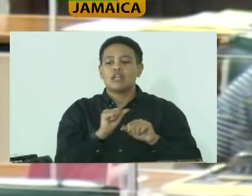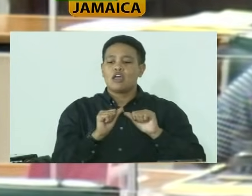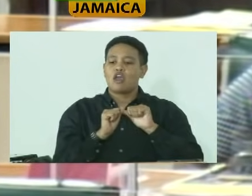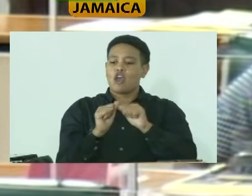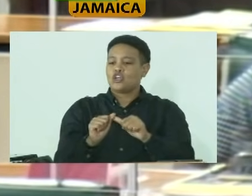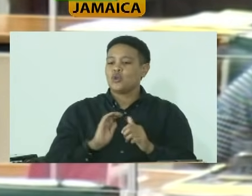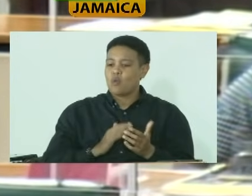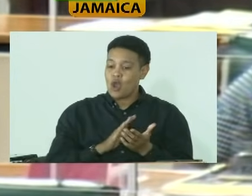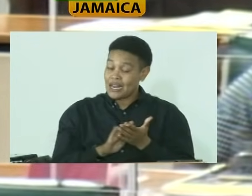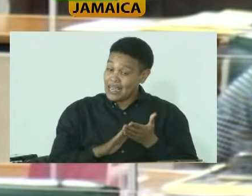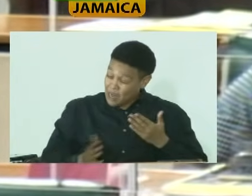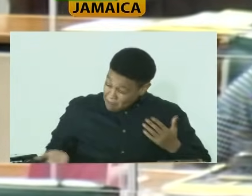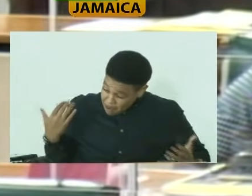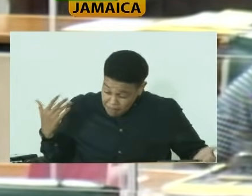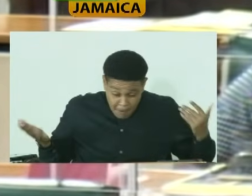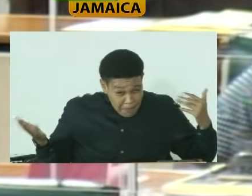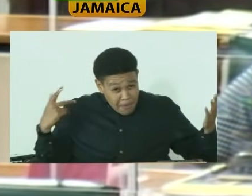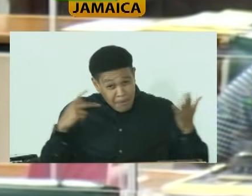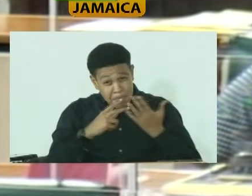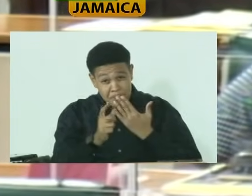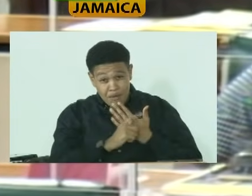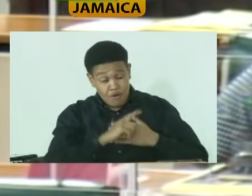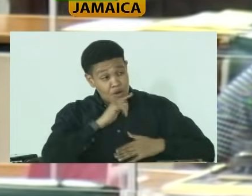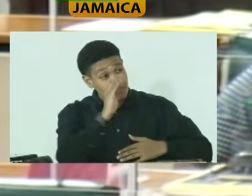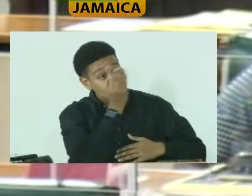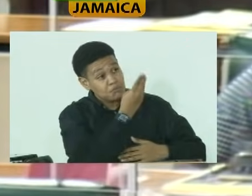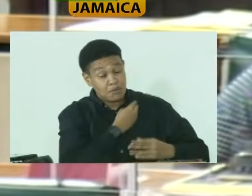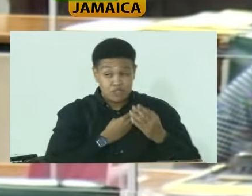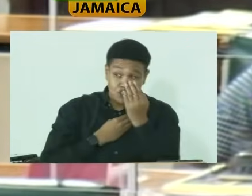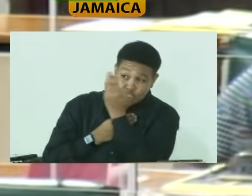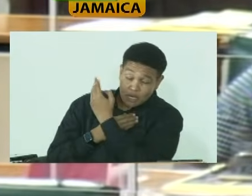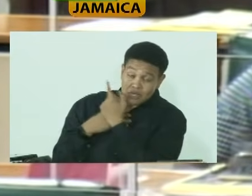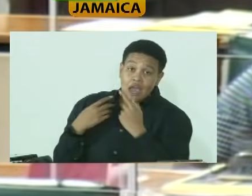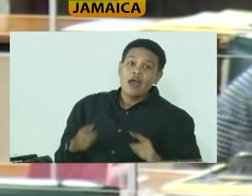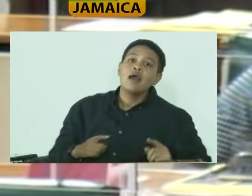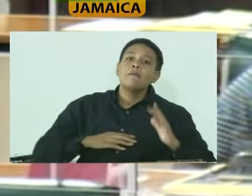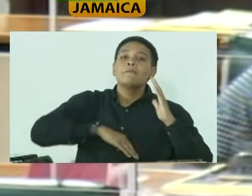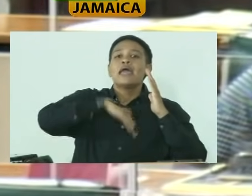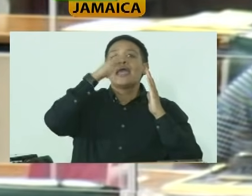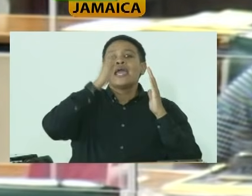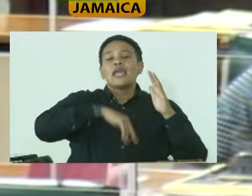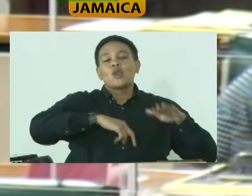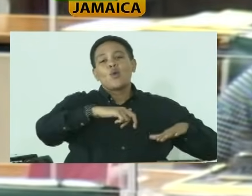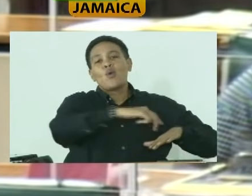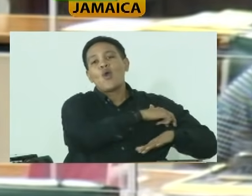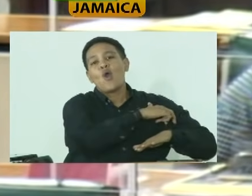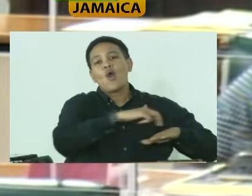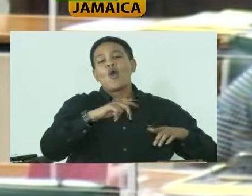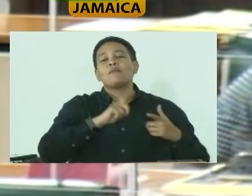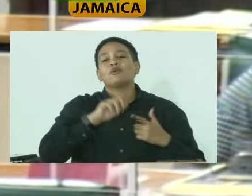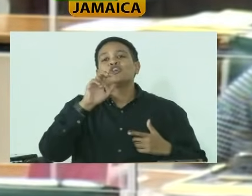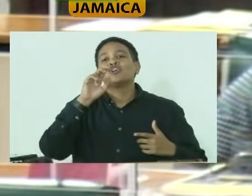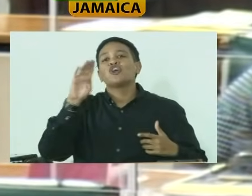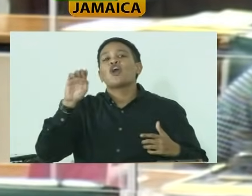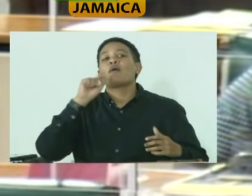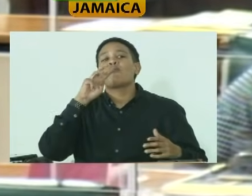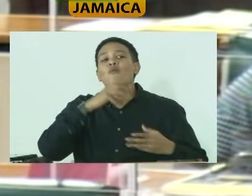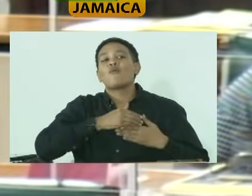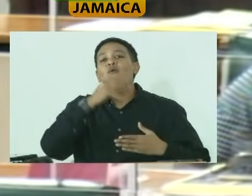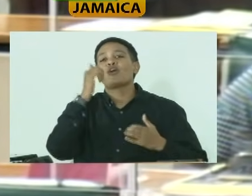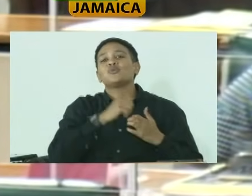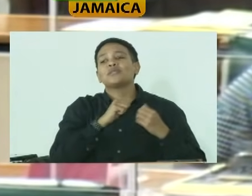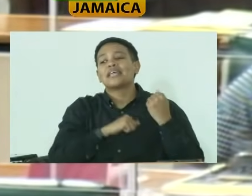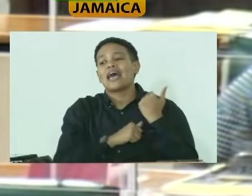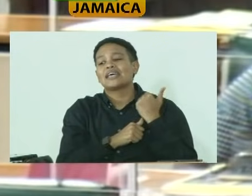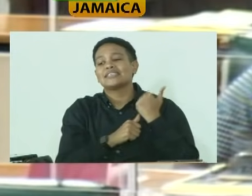drain cleaning programs, our debushing work, painting our sidewalks and curb walls with the assistance of the